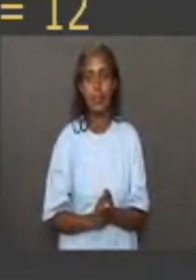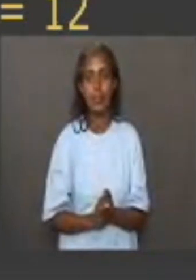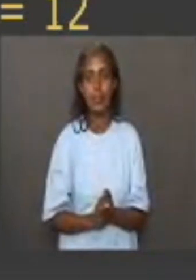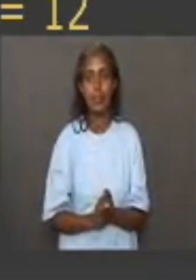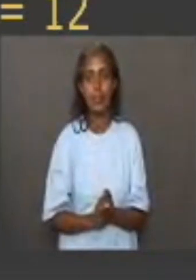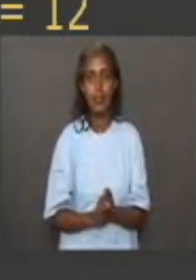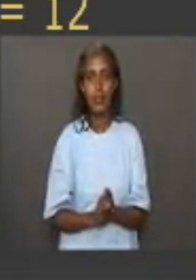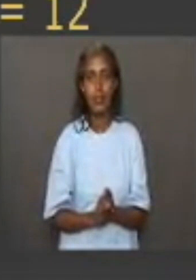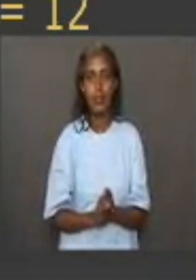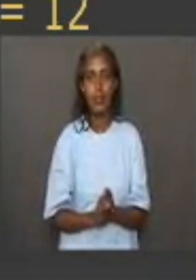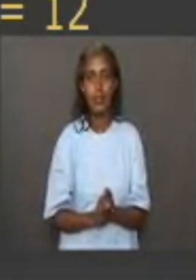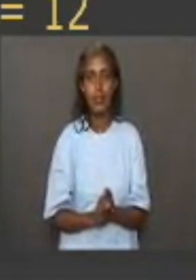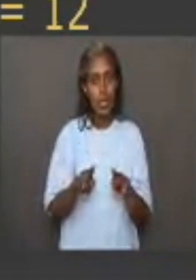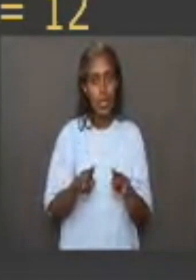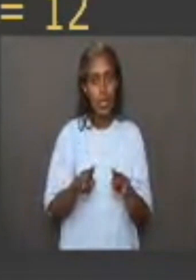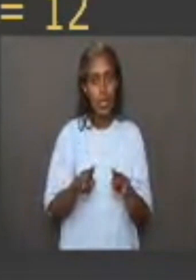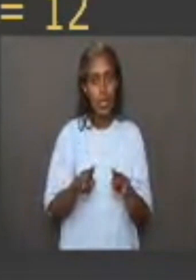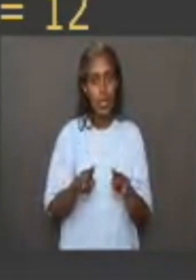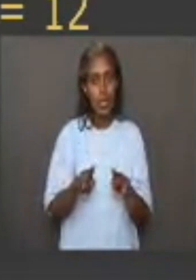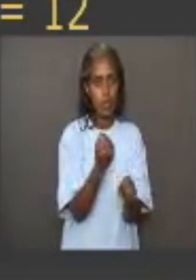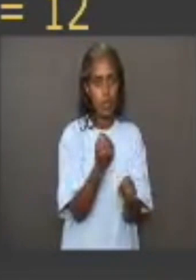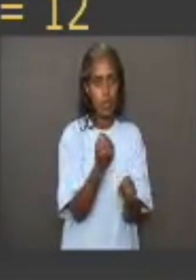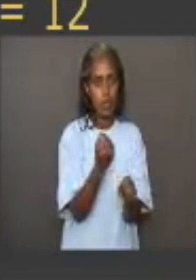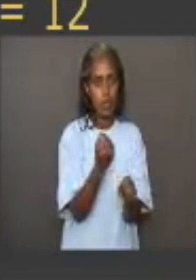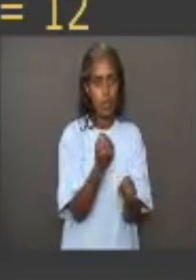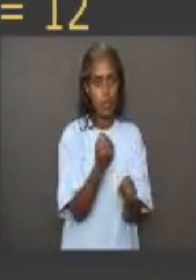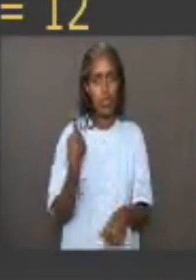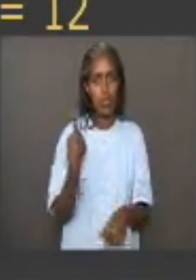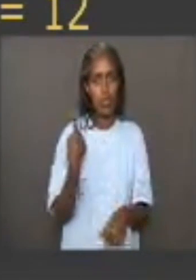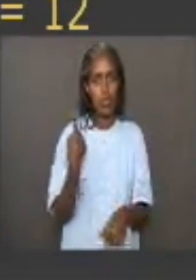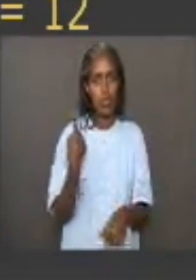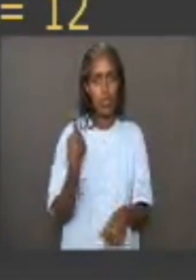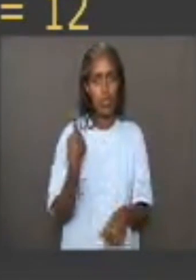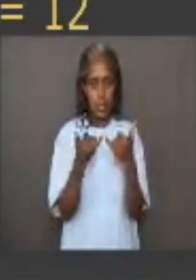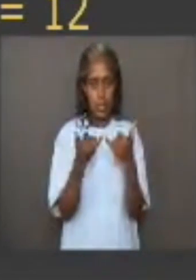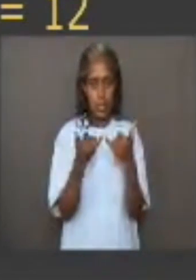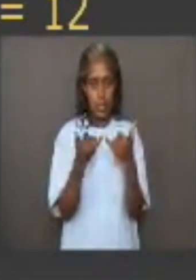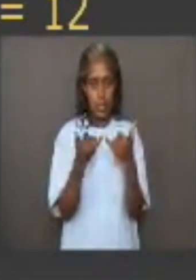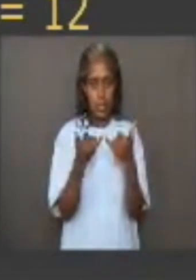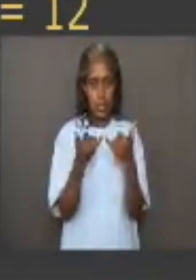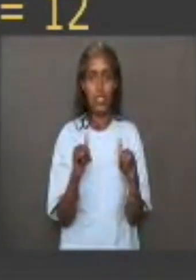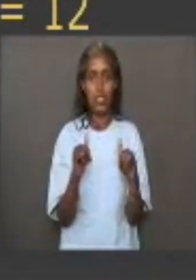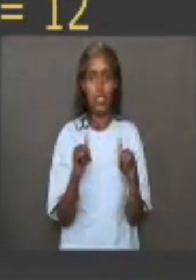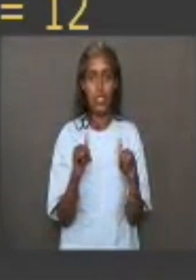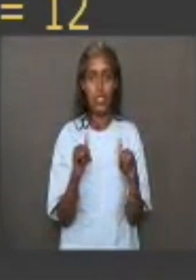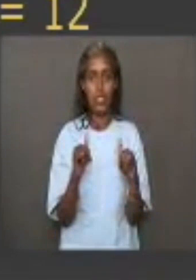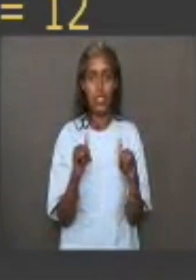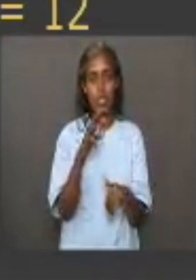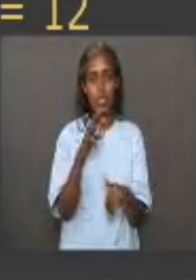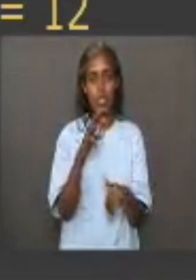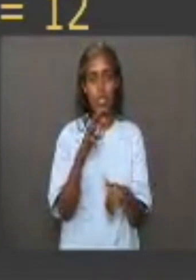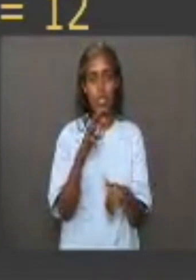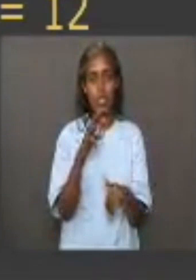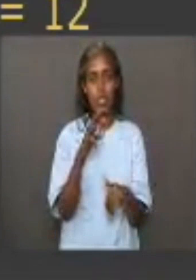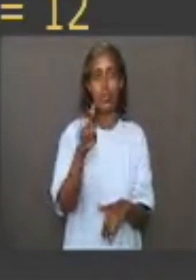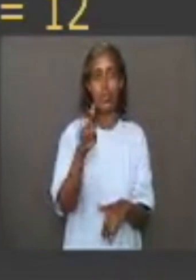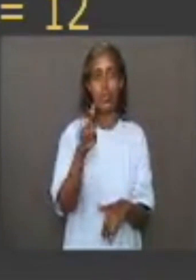When we perform our division, the square